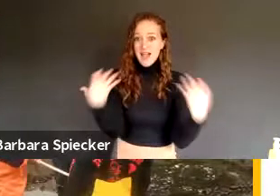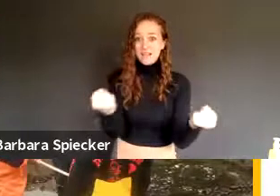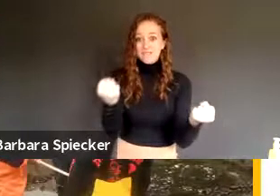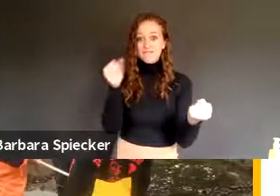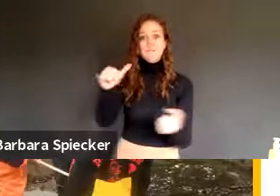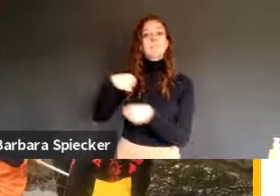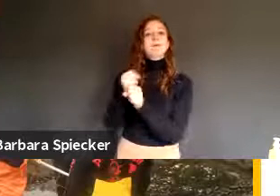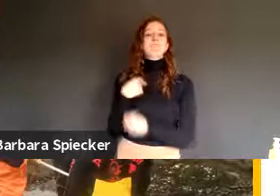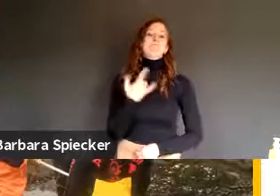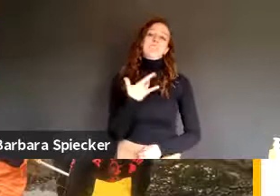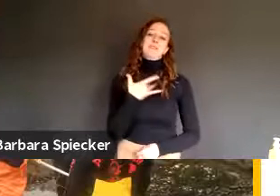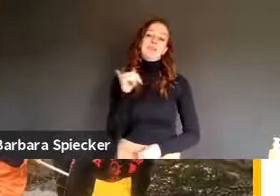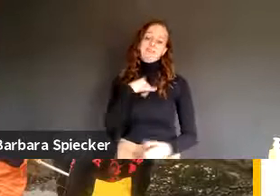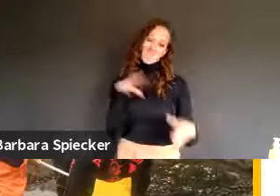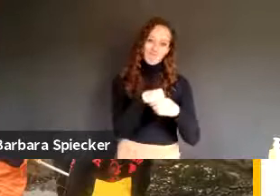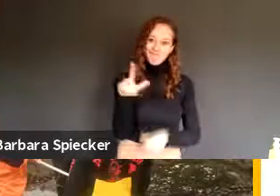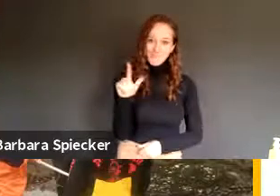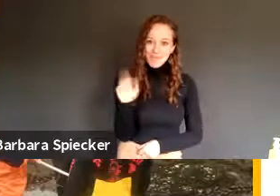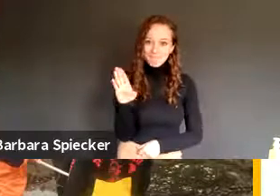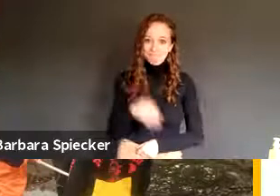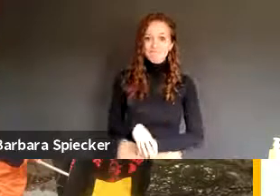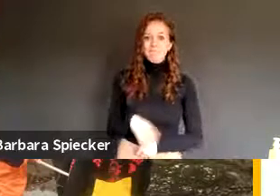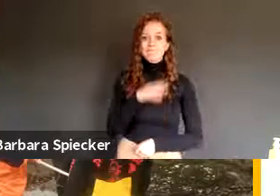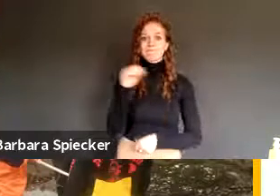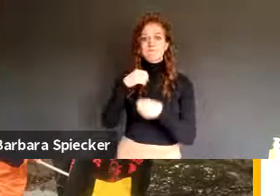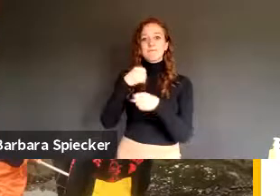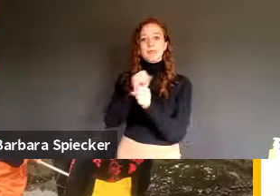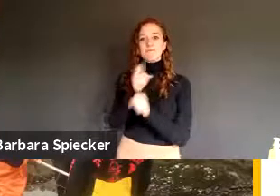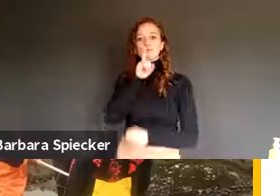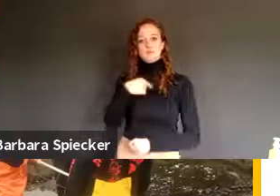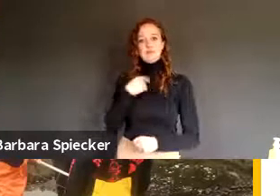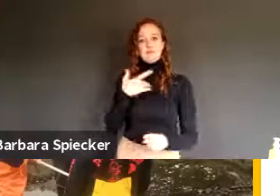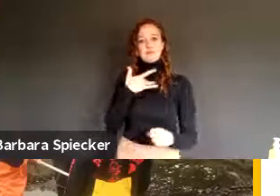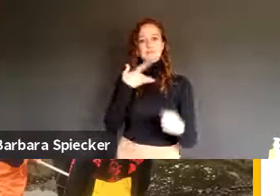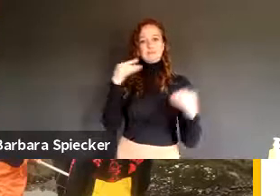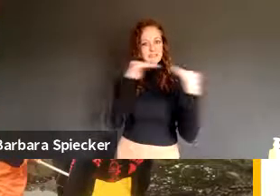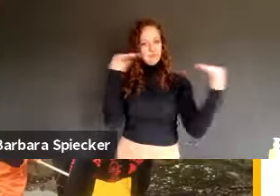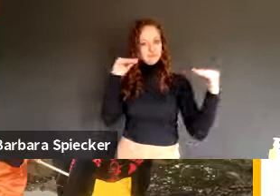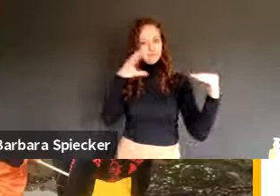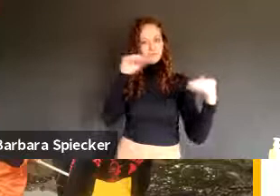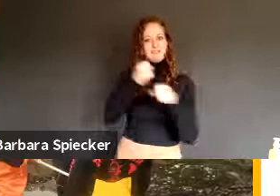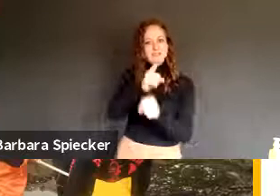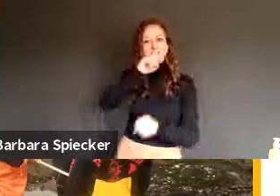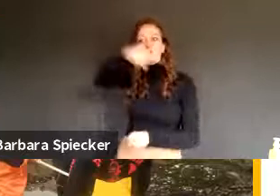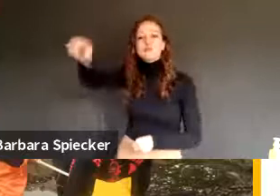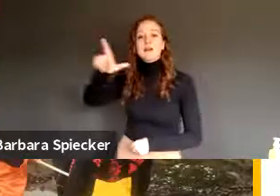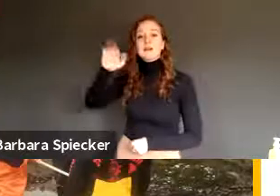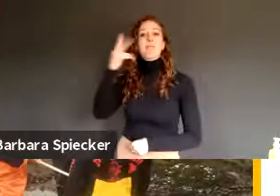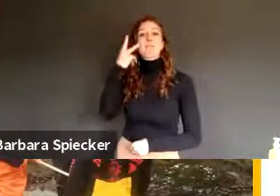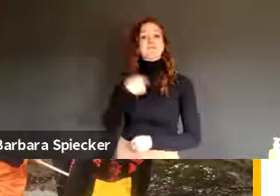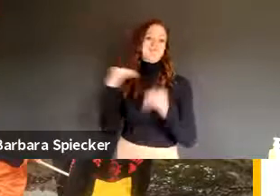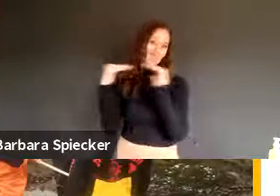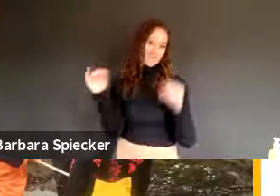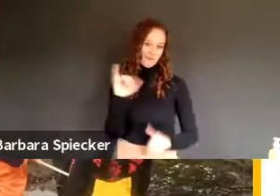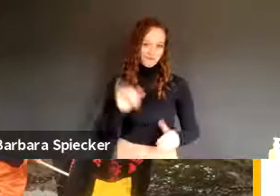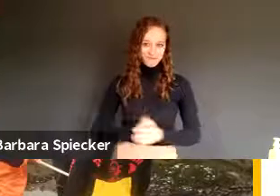mistakes because they believed that I was worthy of their time and effort. And as a result of that courageous action, they made me feel like I